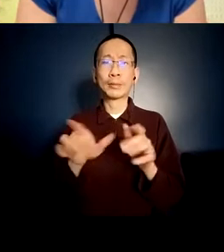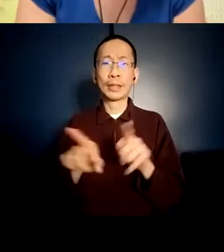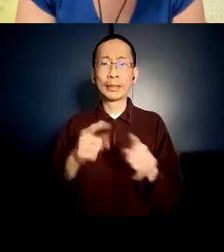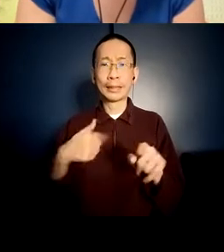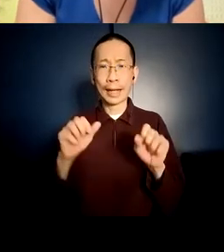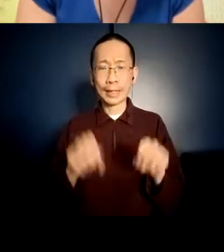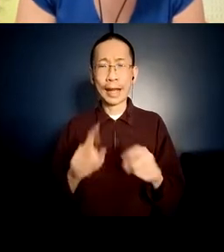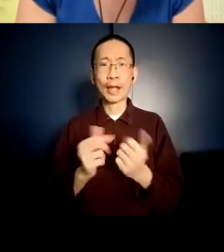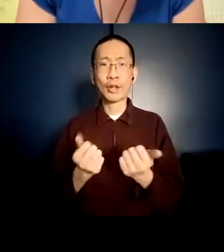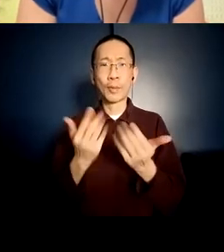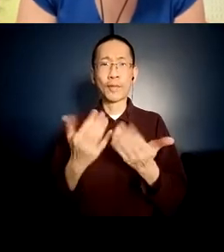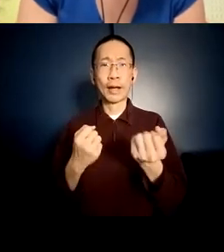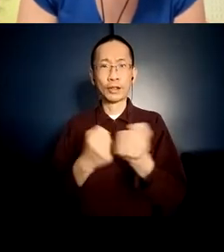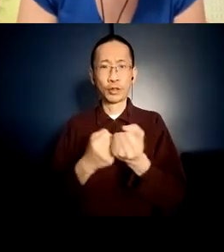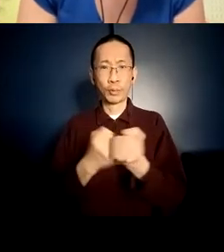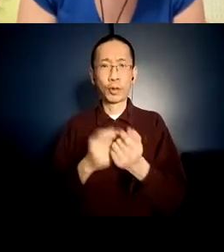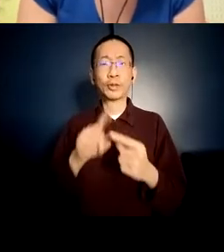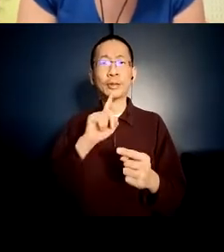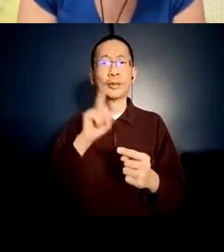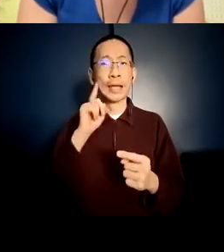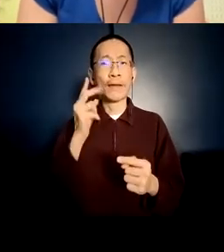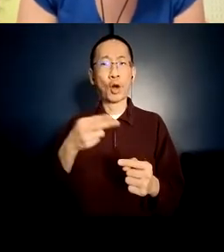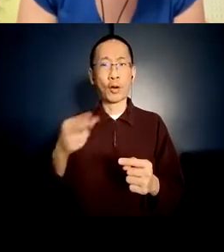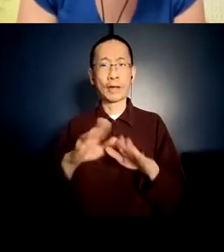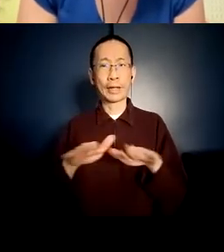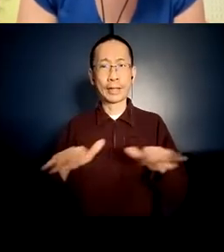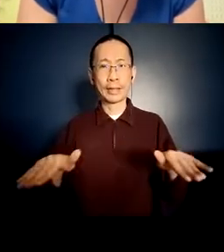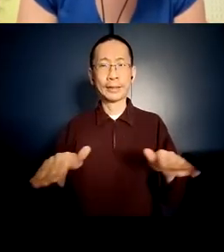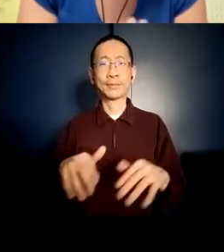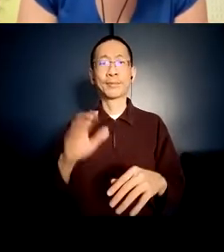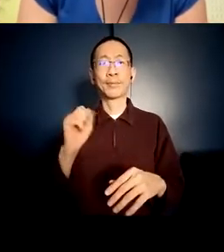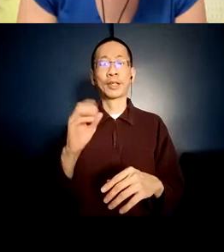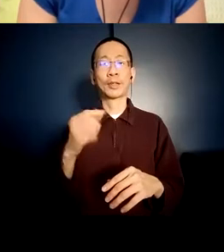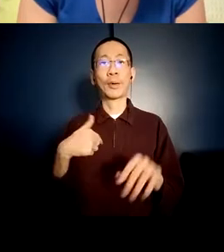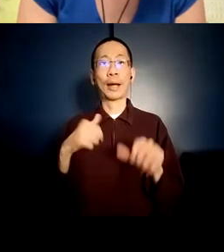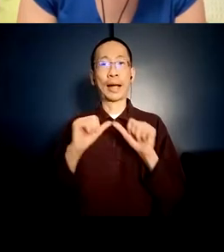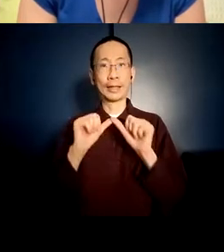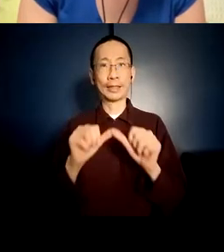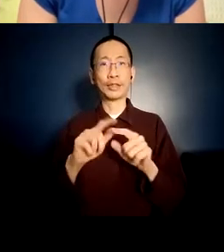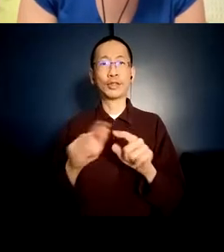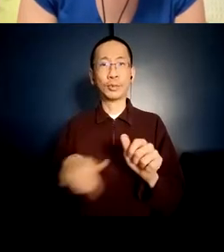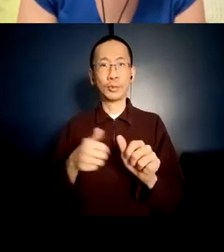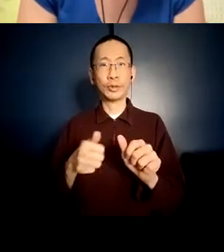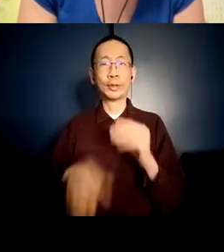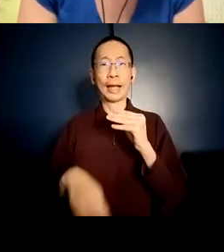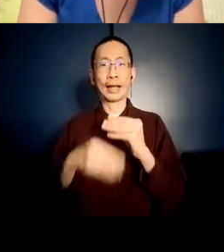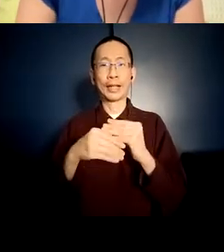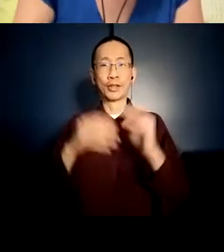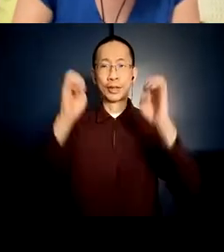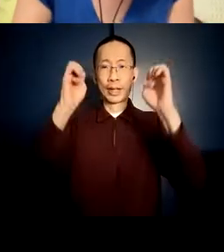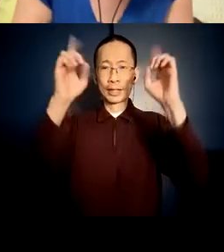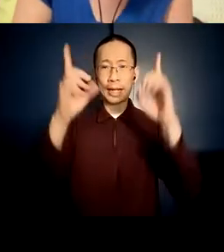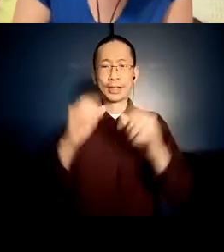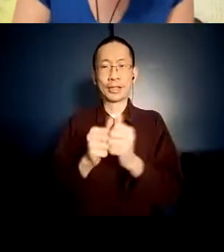to provide support to deaf and hard of hearing kids. So I continue to pursue additional education in some of